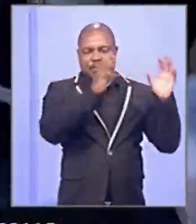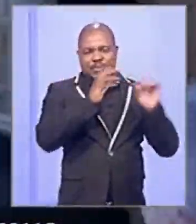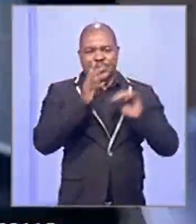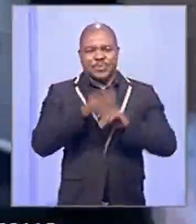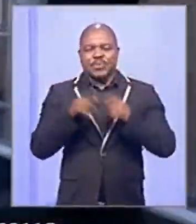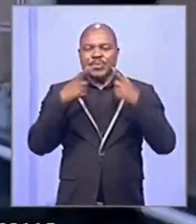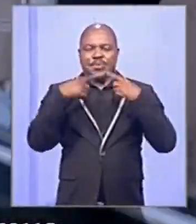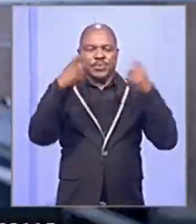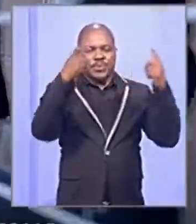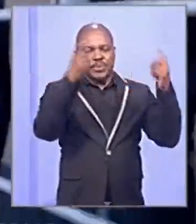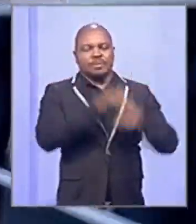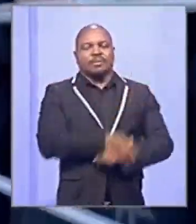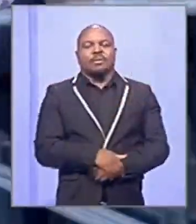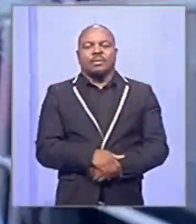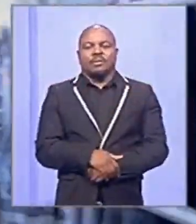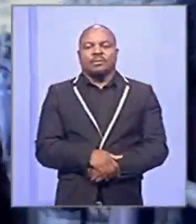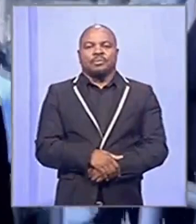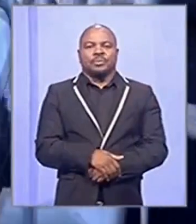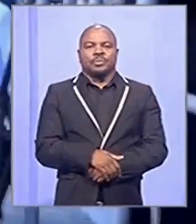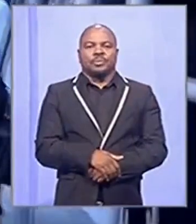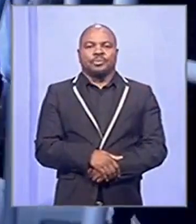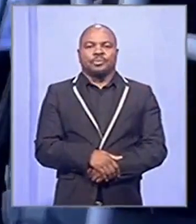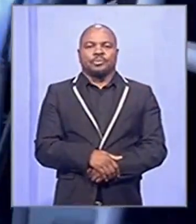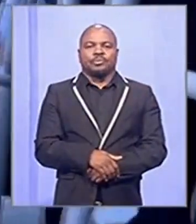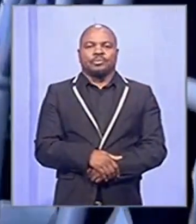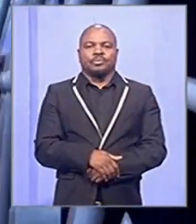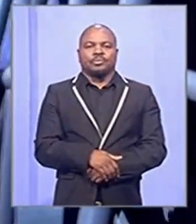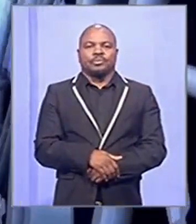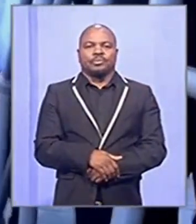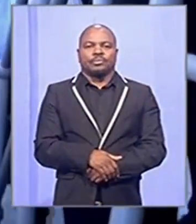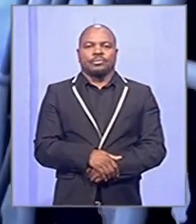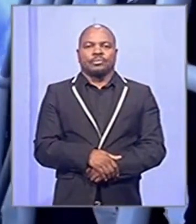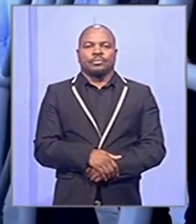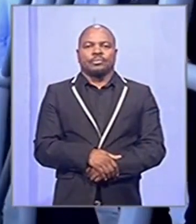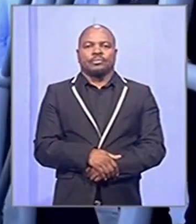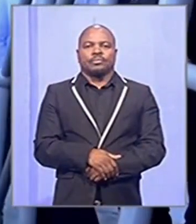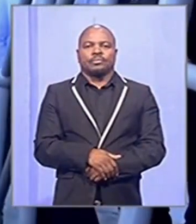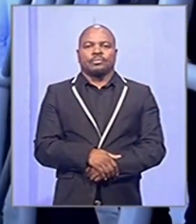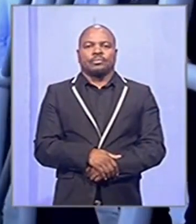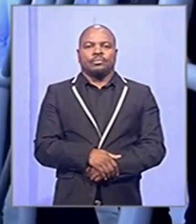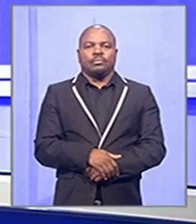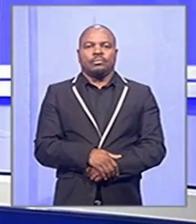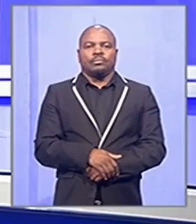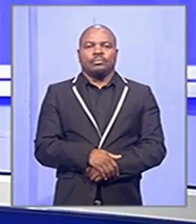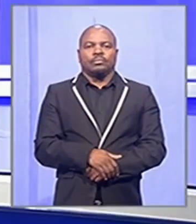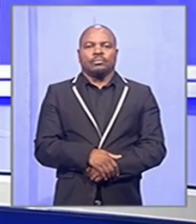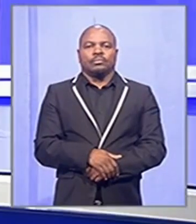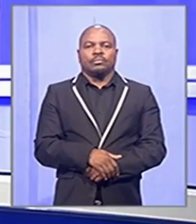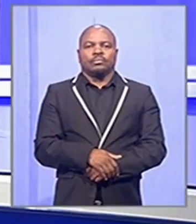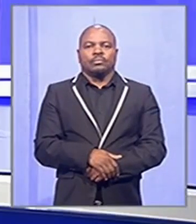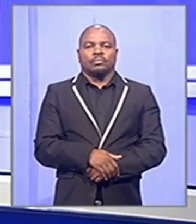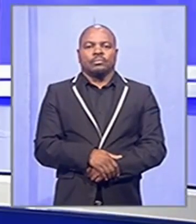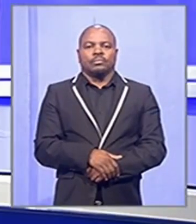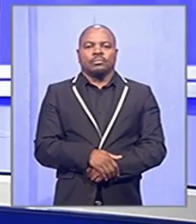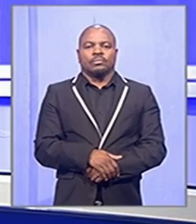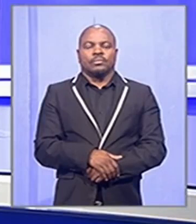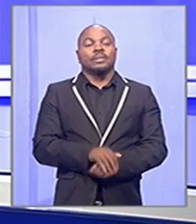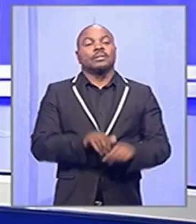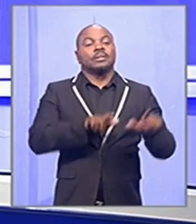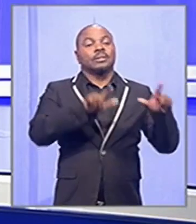and Bloemfontein. So we really are busy working. Erasmus a re le fa itumelela go amogela tlotlo eno, seo se mo